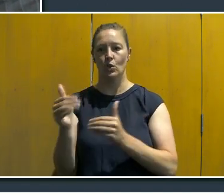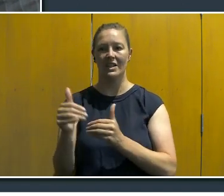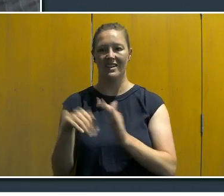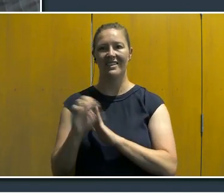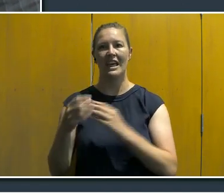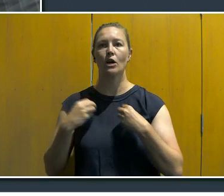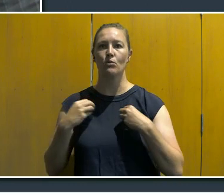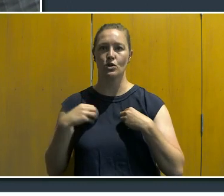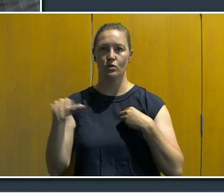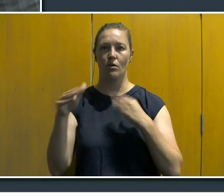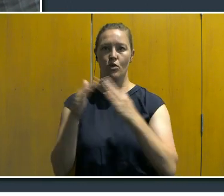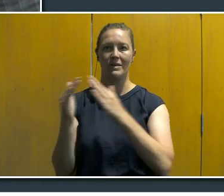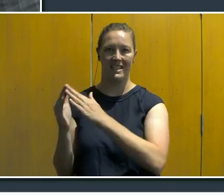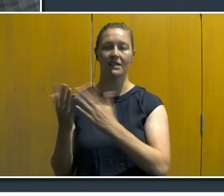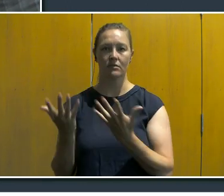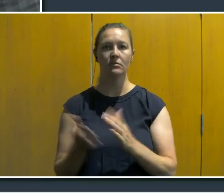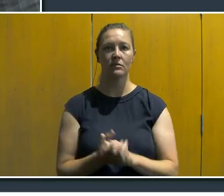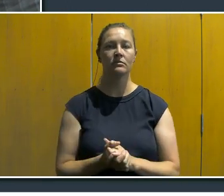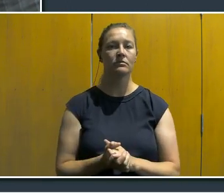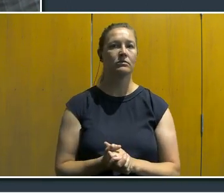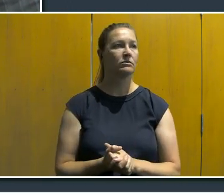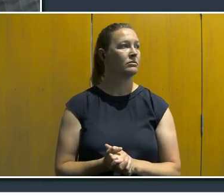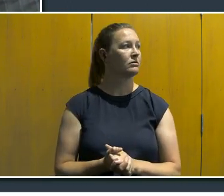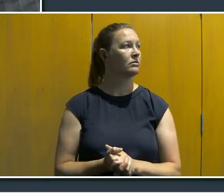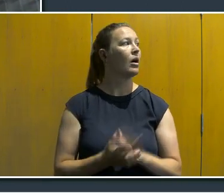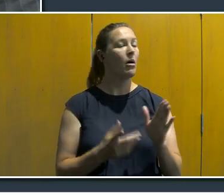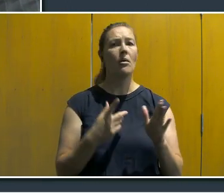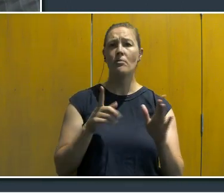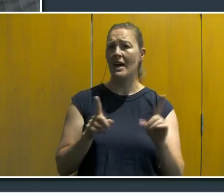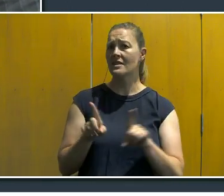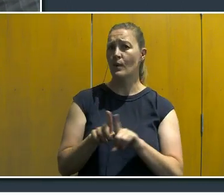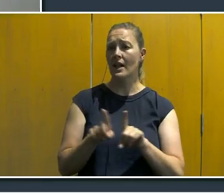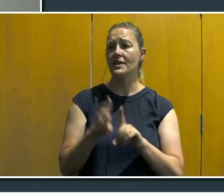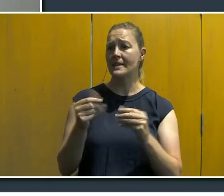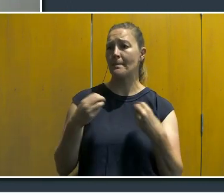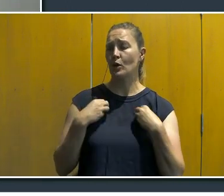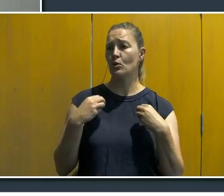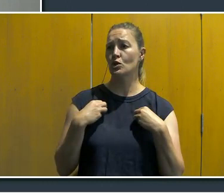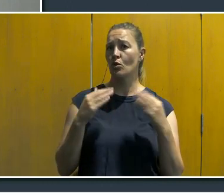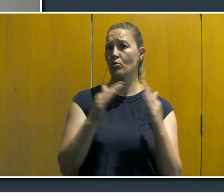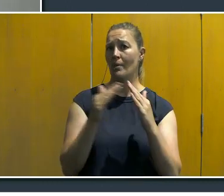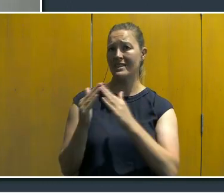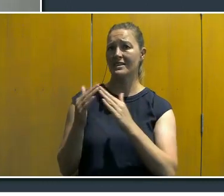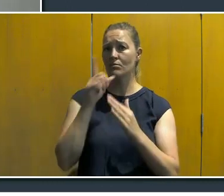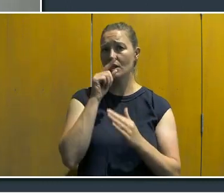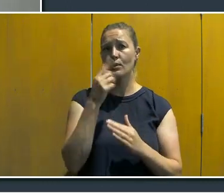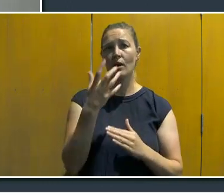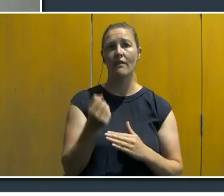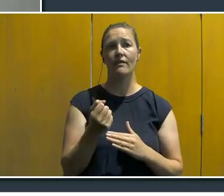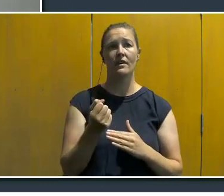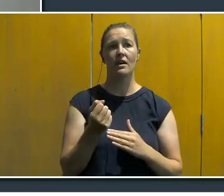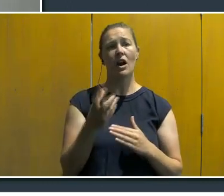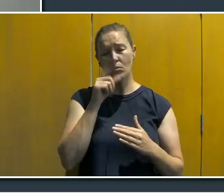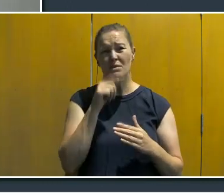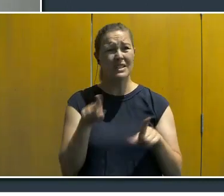just to provide you with a little bit more information on that in particular. Okay. Great. But even so, I mean, some commercial properties could have the same